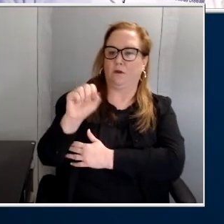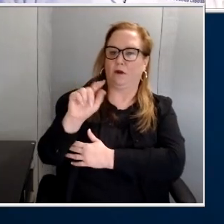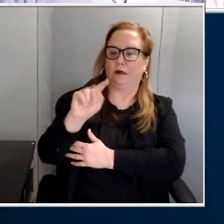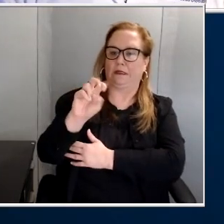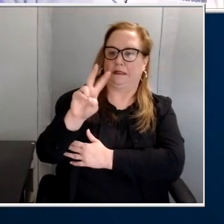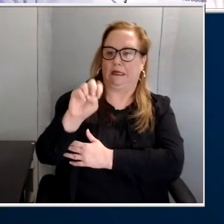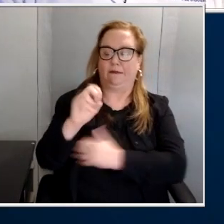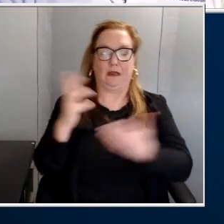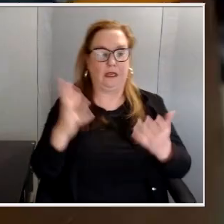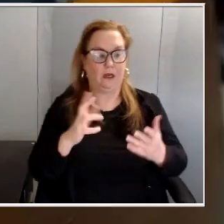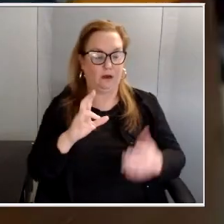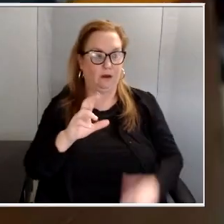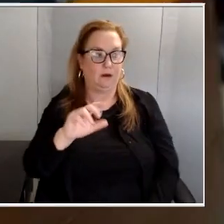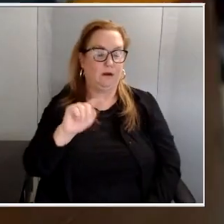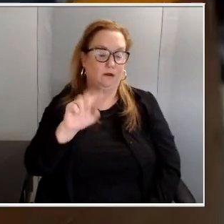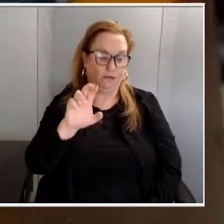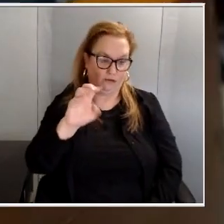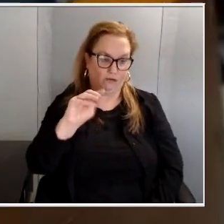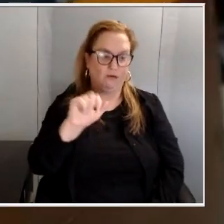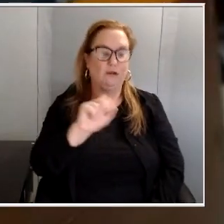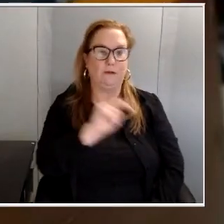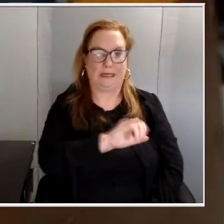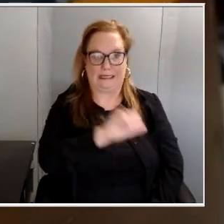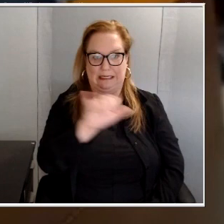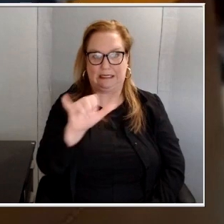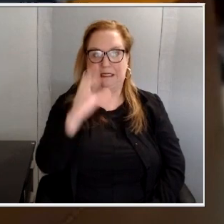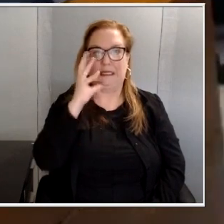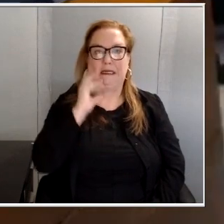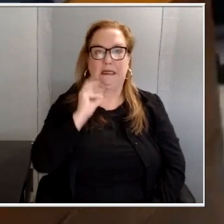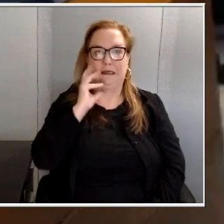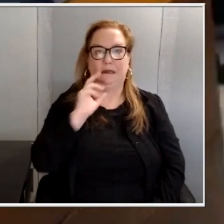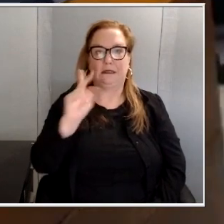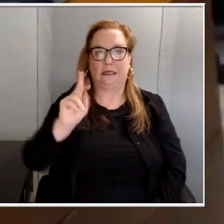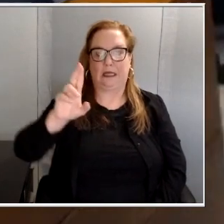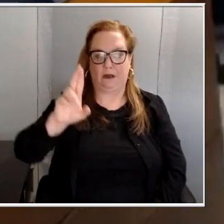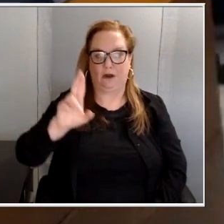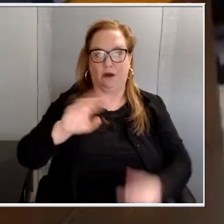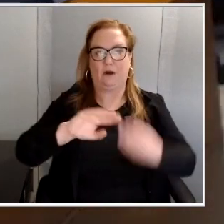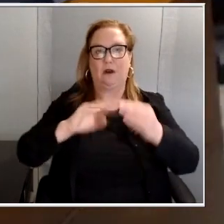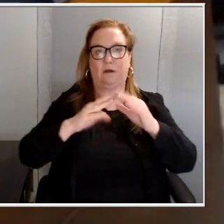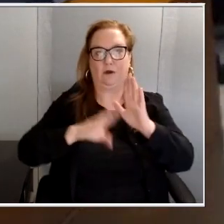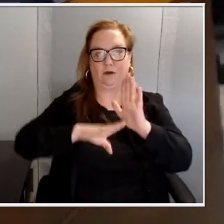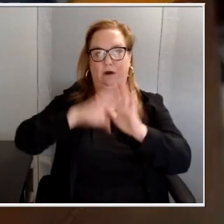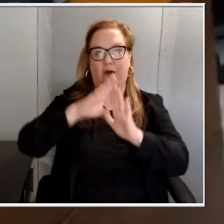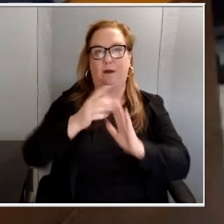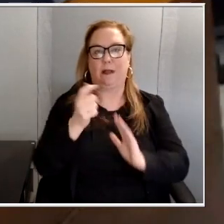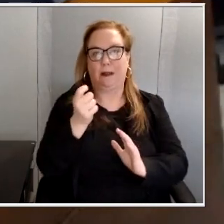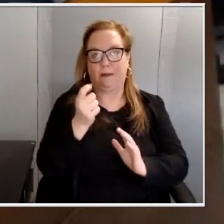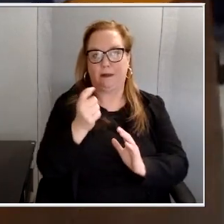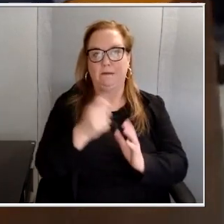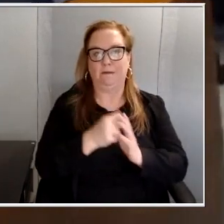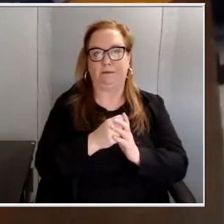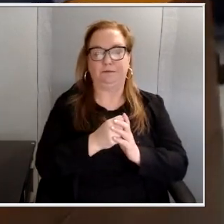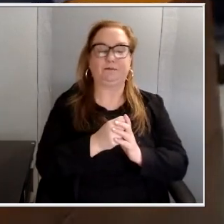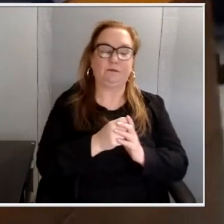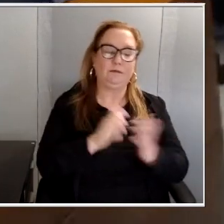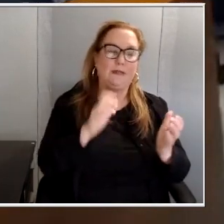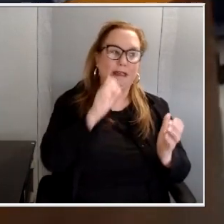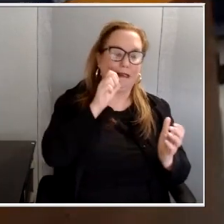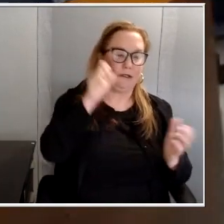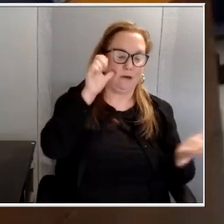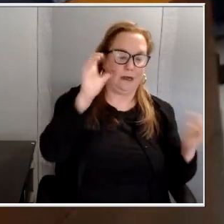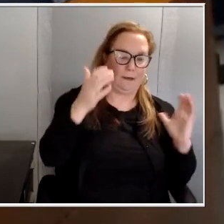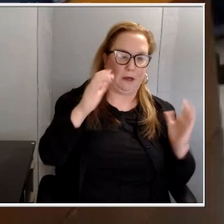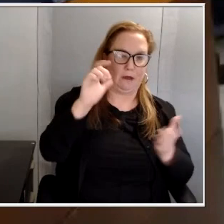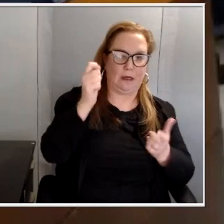at University Health, sort of a similar story to what you guys have there at KU. Our numbers are up a little bit, slightly down from yesterday. We currently